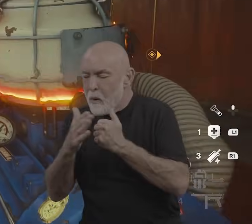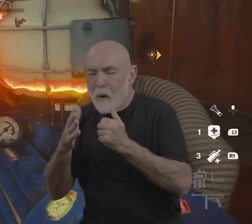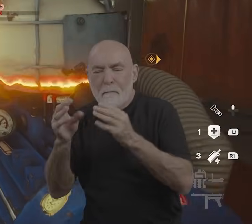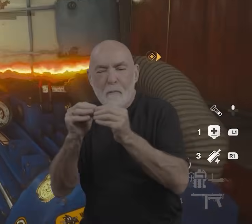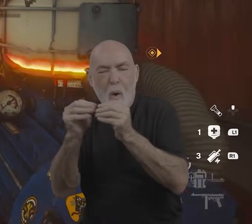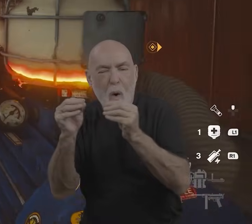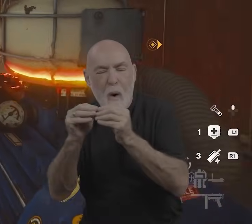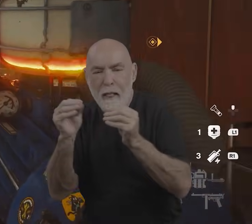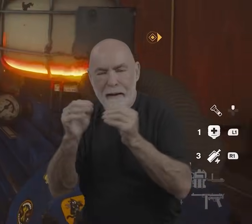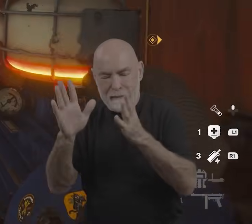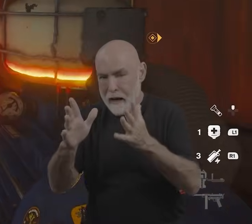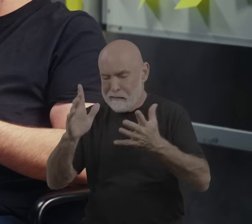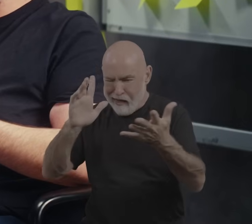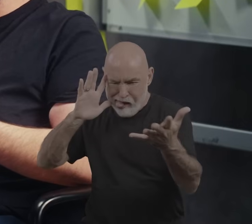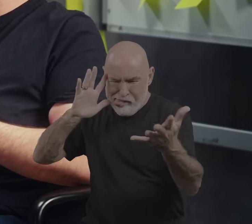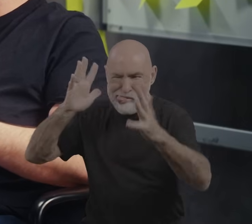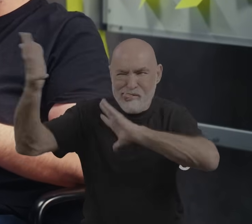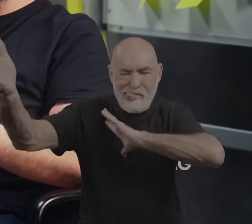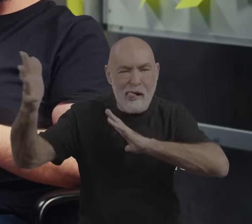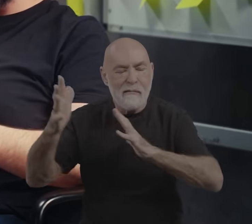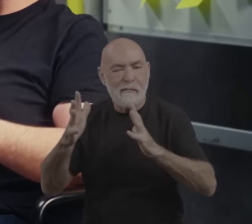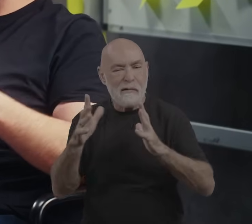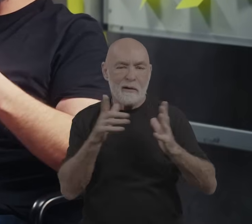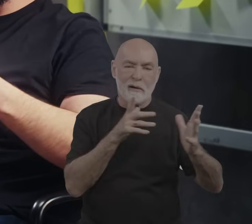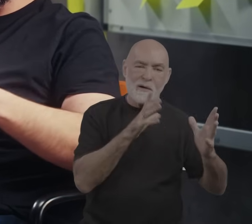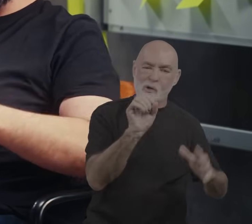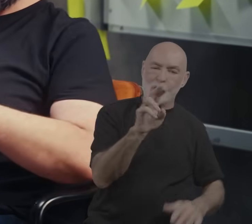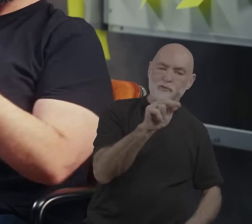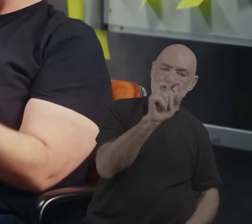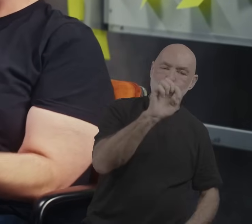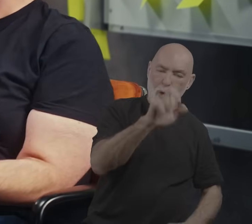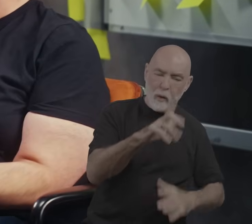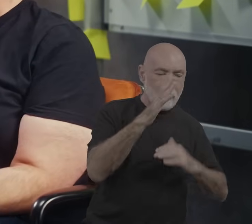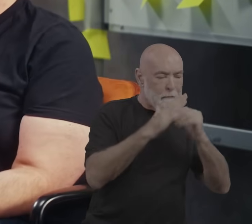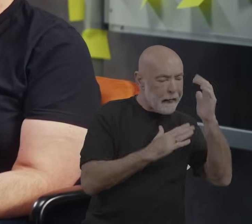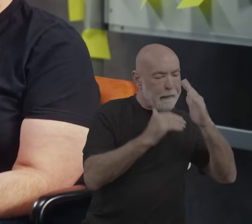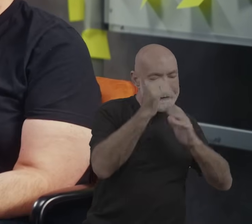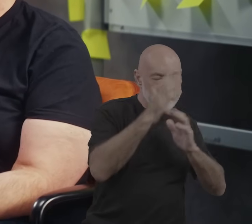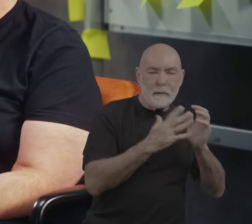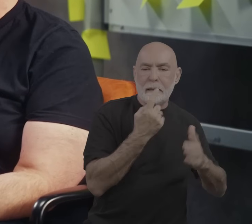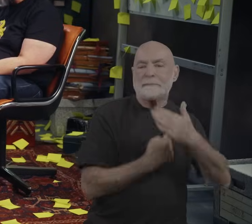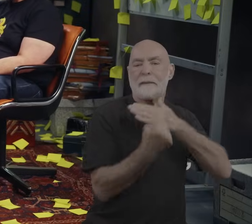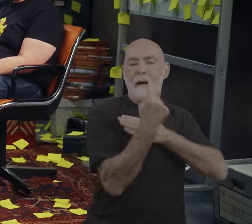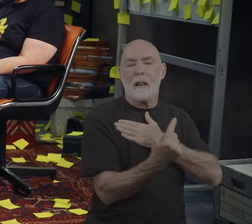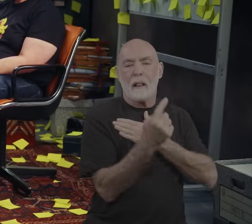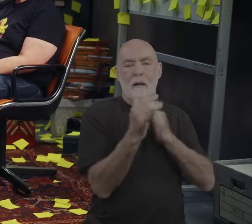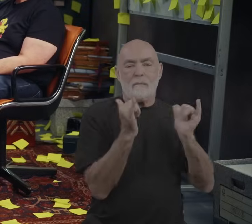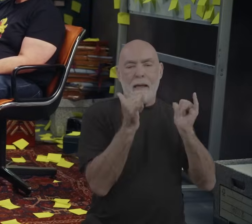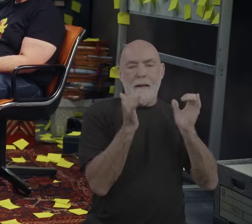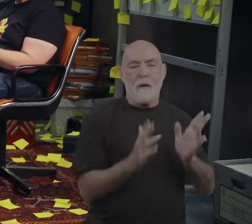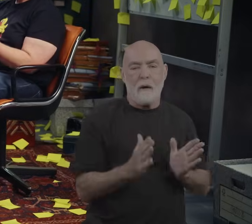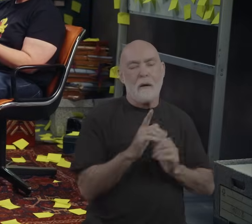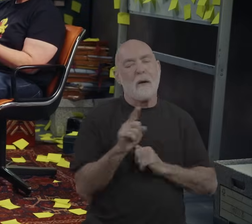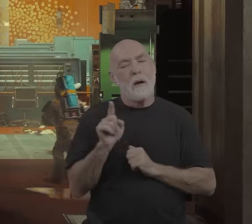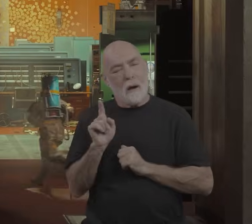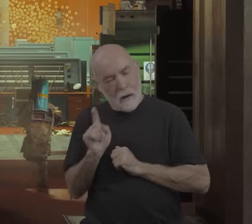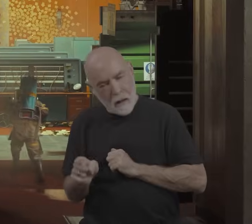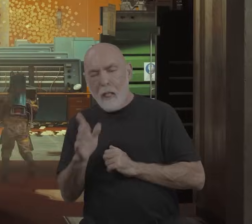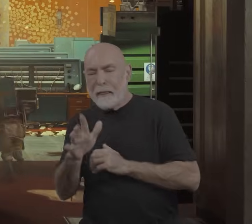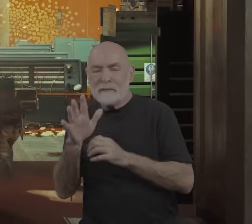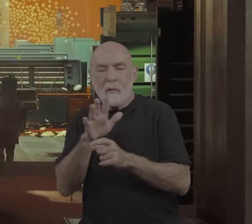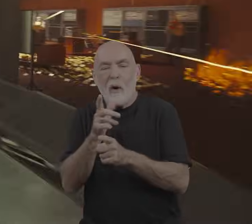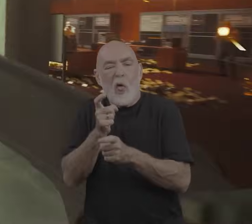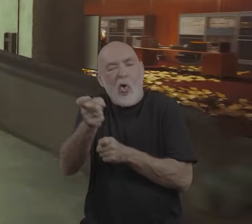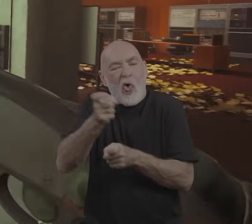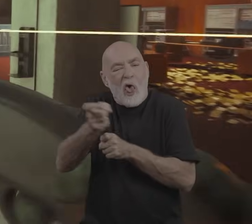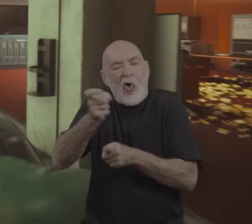why we leaned into that more absurd angle. Because, you know, Control was very carefully built for a single-player experience. Since we are sort of a kind of joke